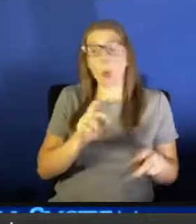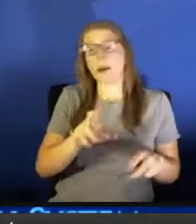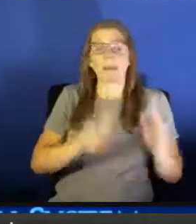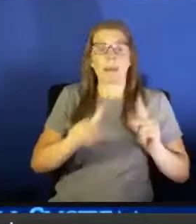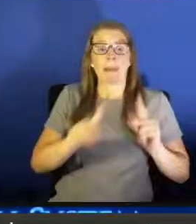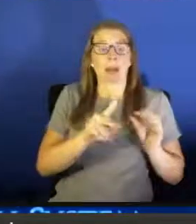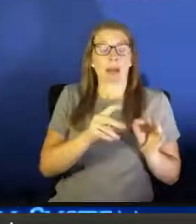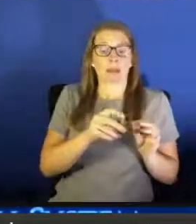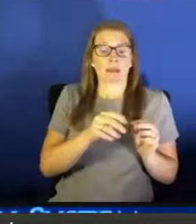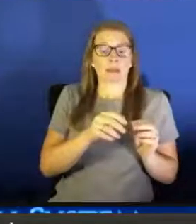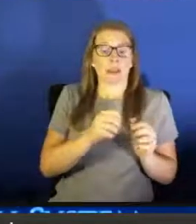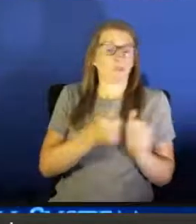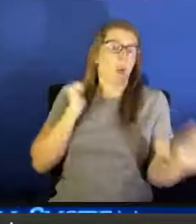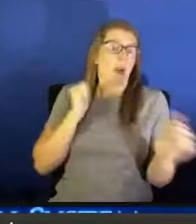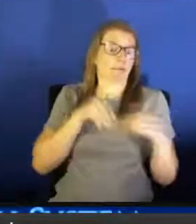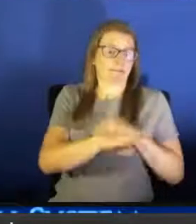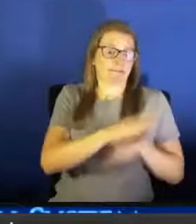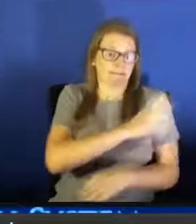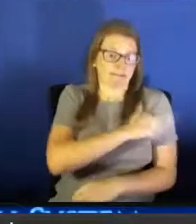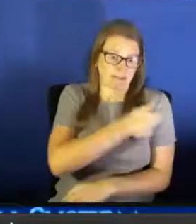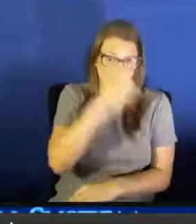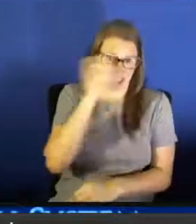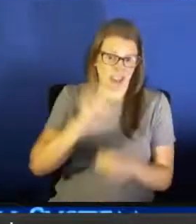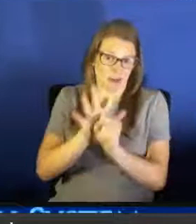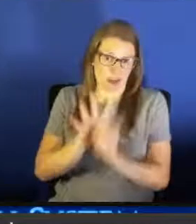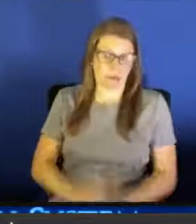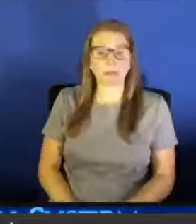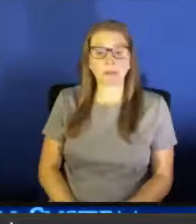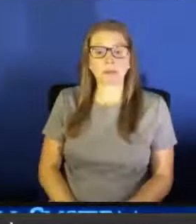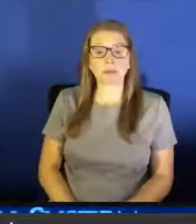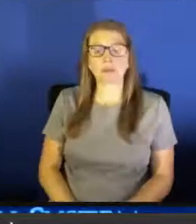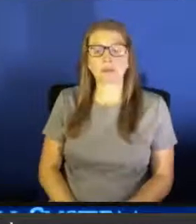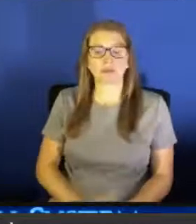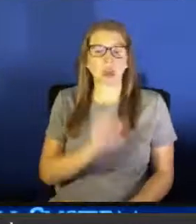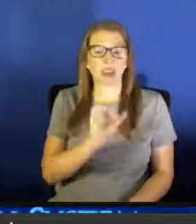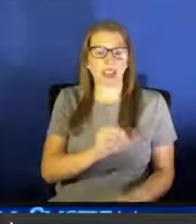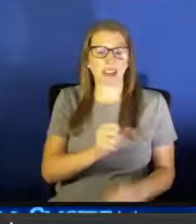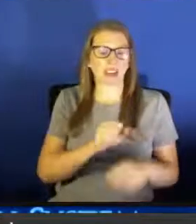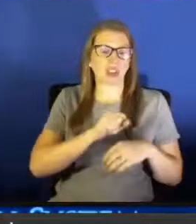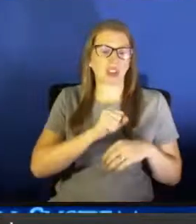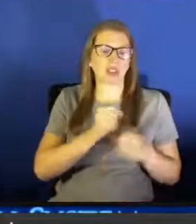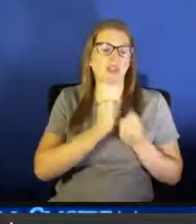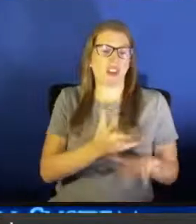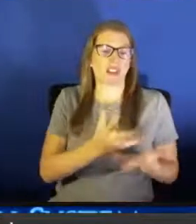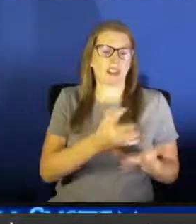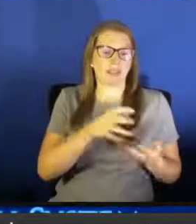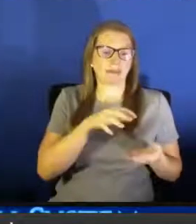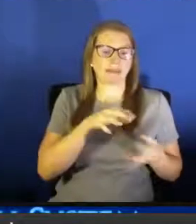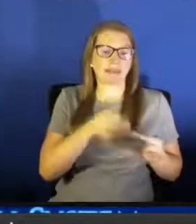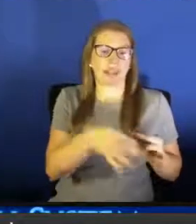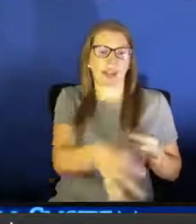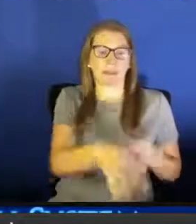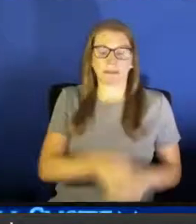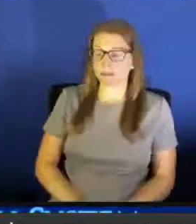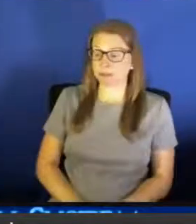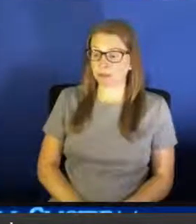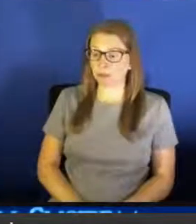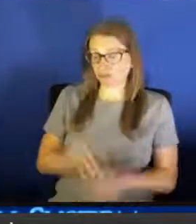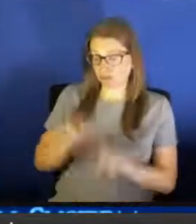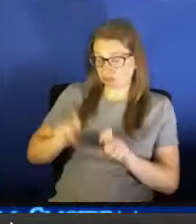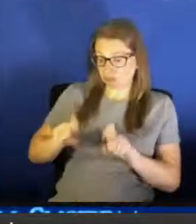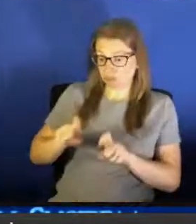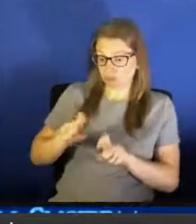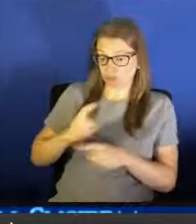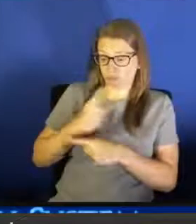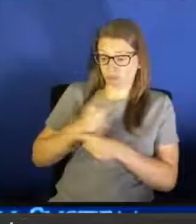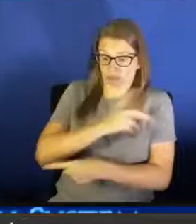some of that care has been delayed. From the screening process, yeah, we've seen patients in our clinics where, hey, they were doing okay or never seen before. Now